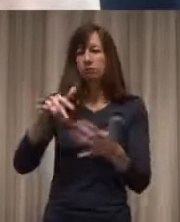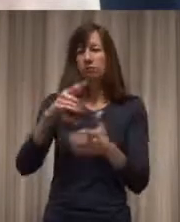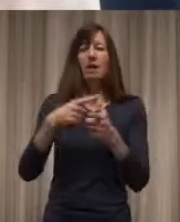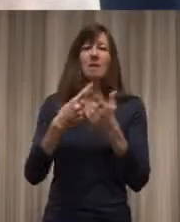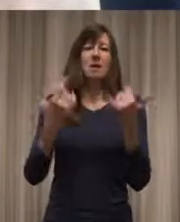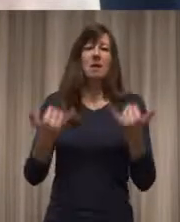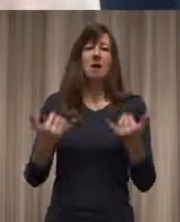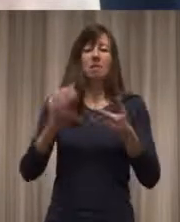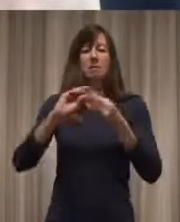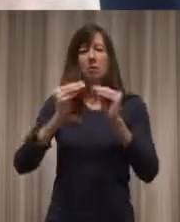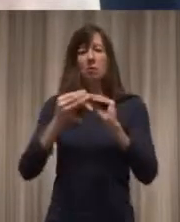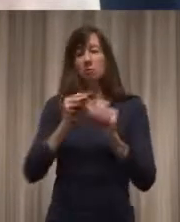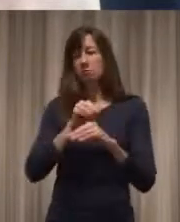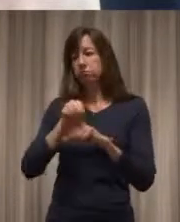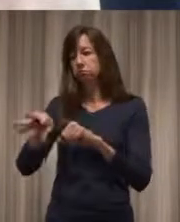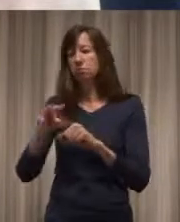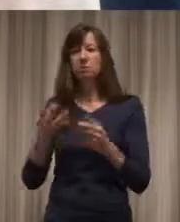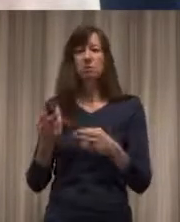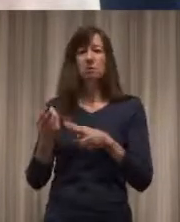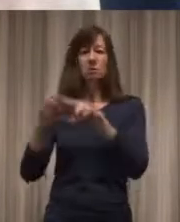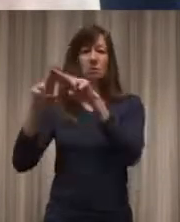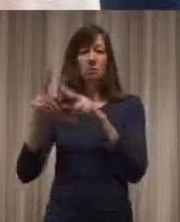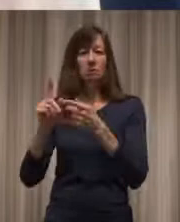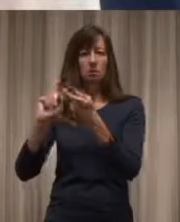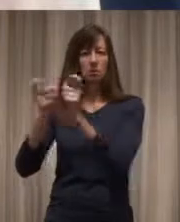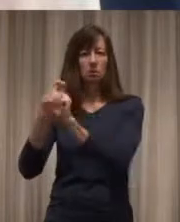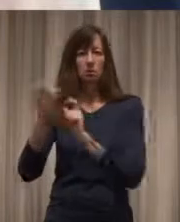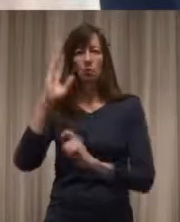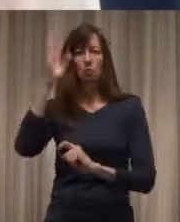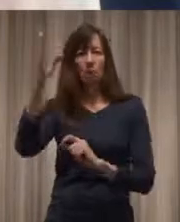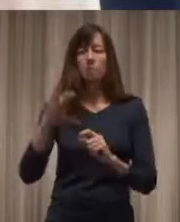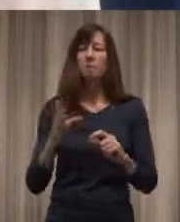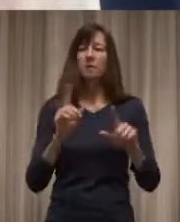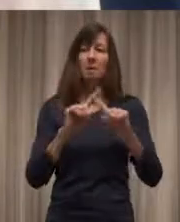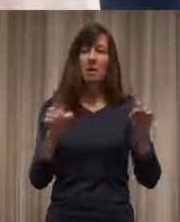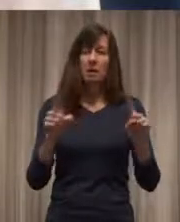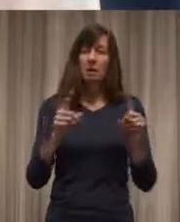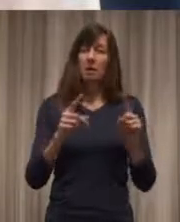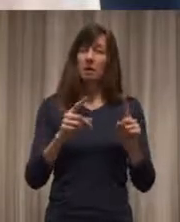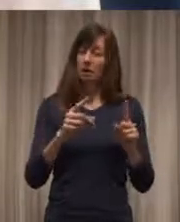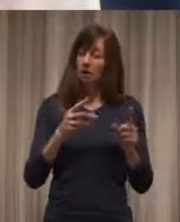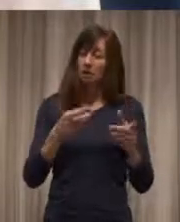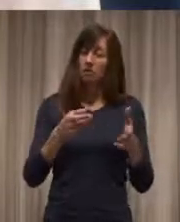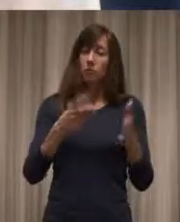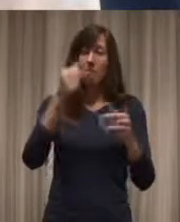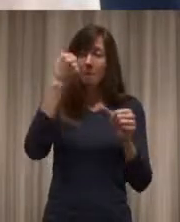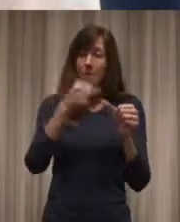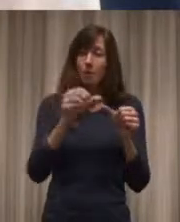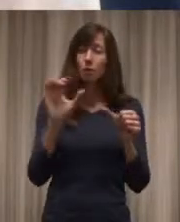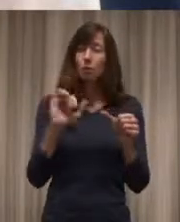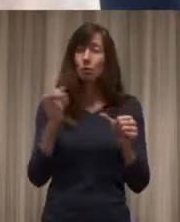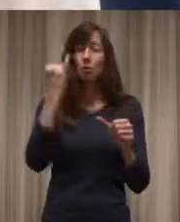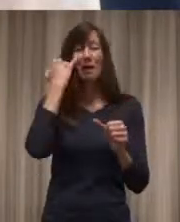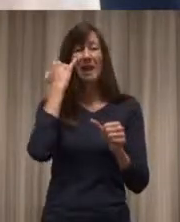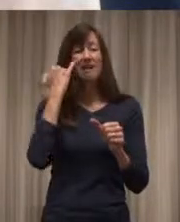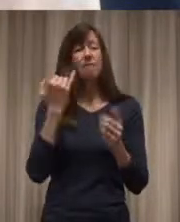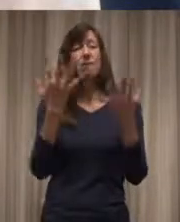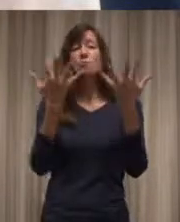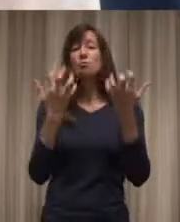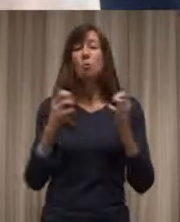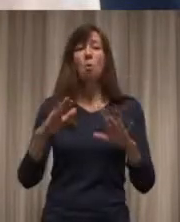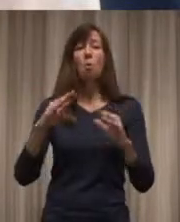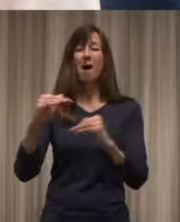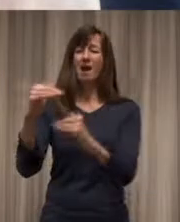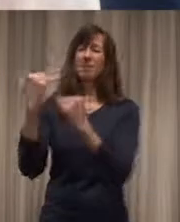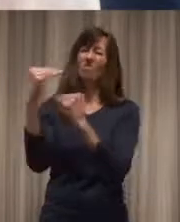not incurring significant restrictions, which we'll talk more about in a moment, if we're going to prevent those things, we've